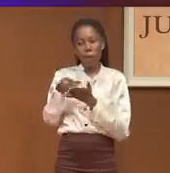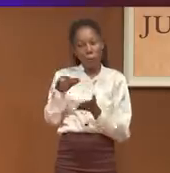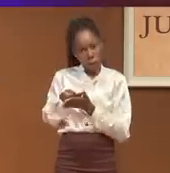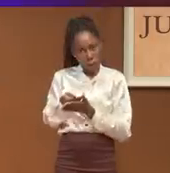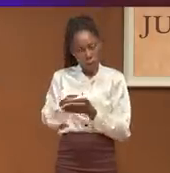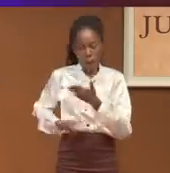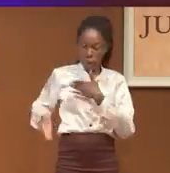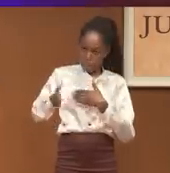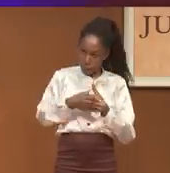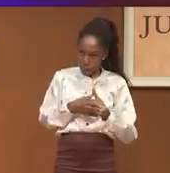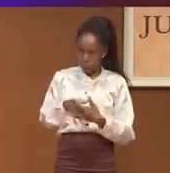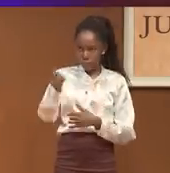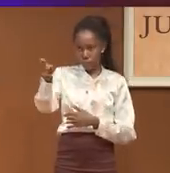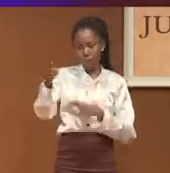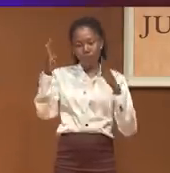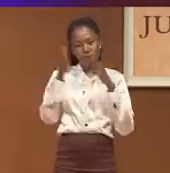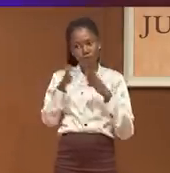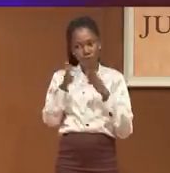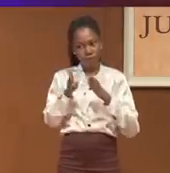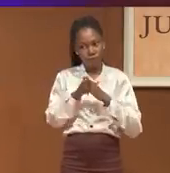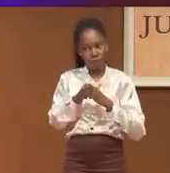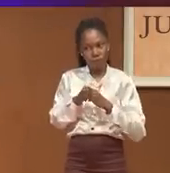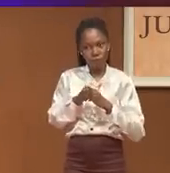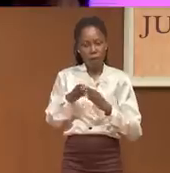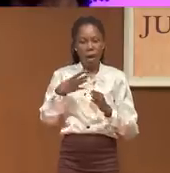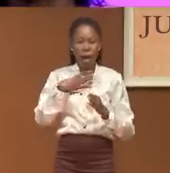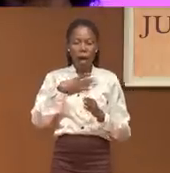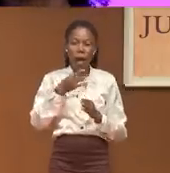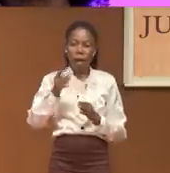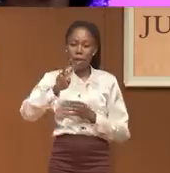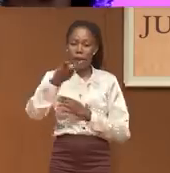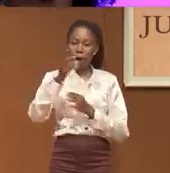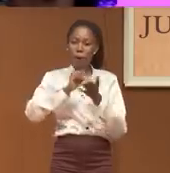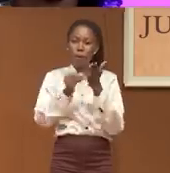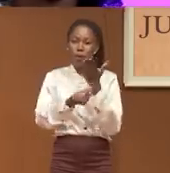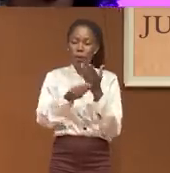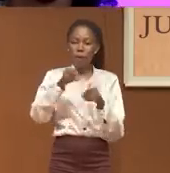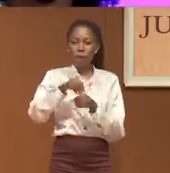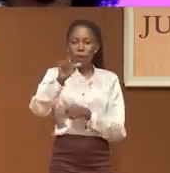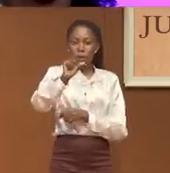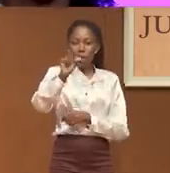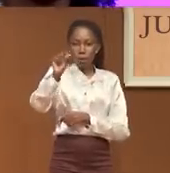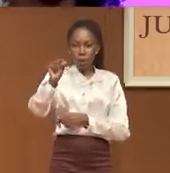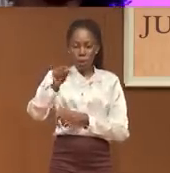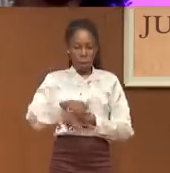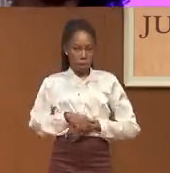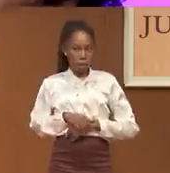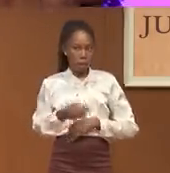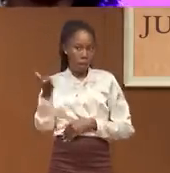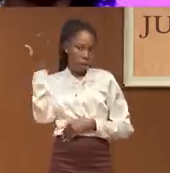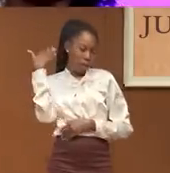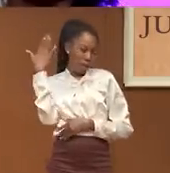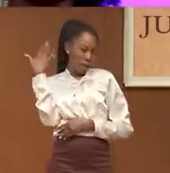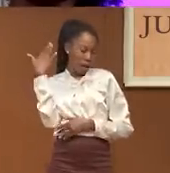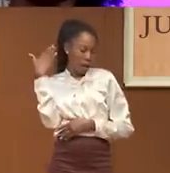So he called for a meeting. Sometimes, 2nd October 2020. He called for a meeting somewhere in Ikeja, in a fast